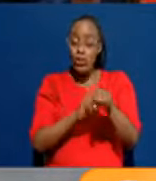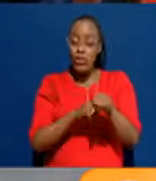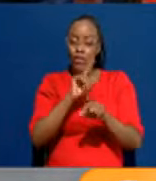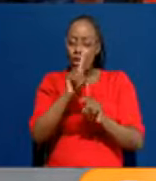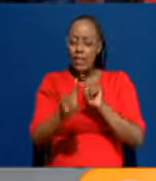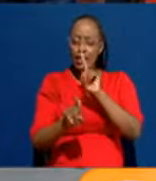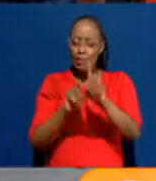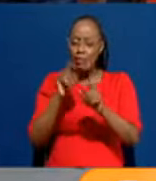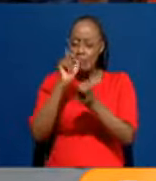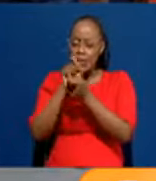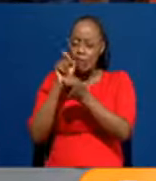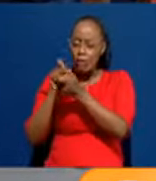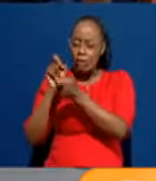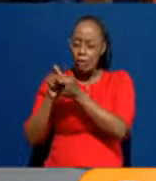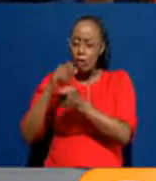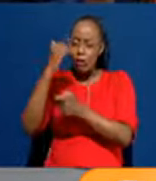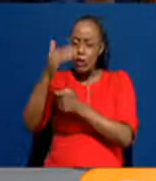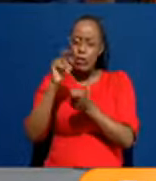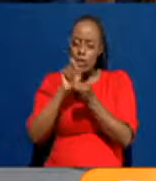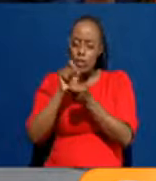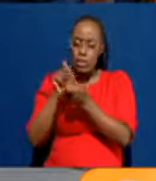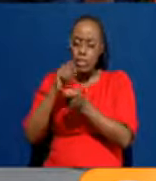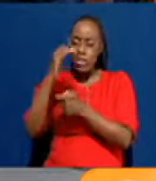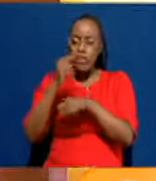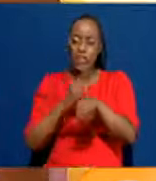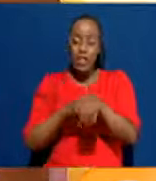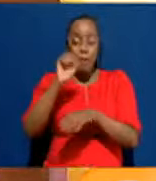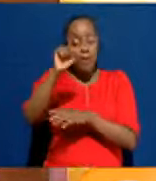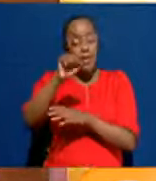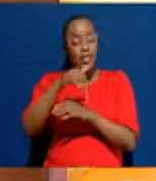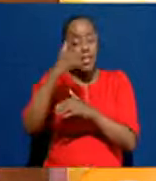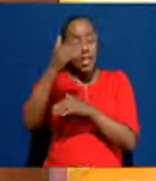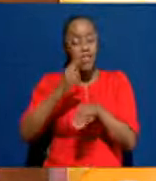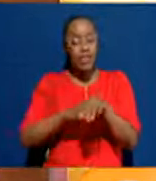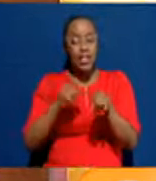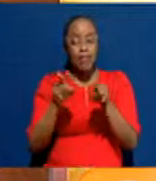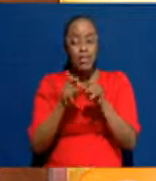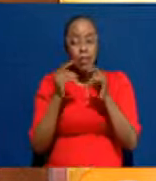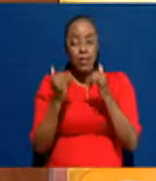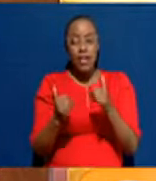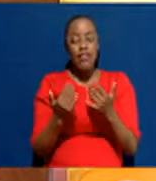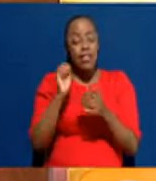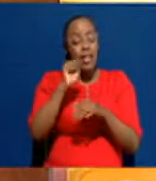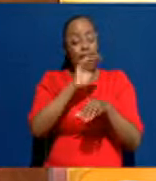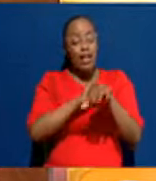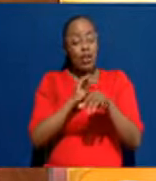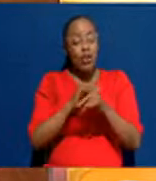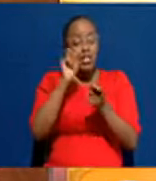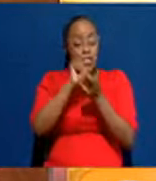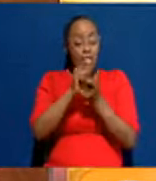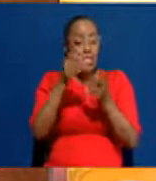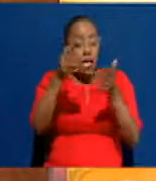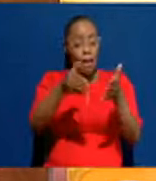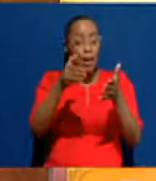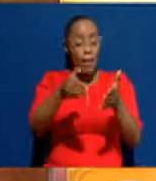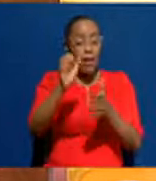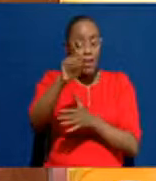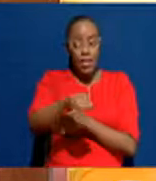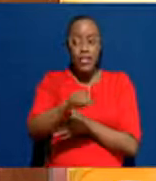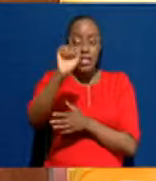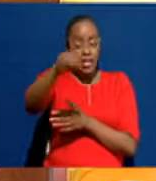being tested, right? Yeah. Every time? Every time. Hata saa inaweza kuja kutestiwa. Hapa? Yes,